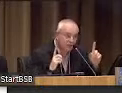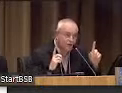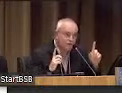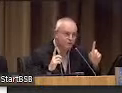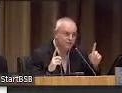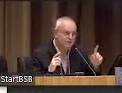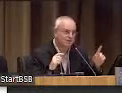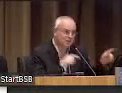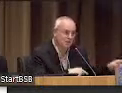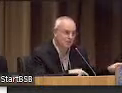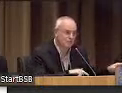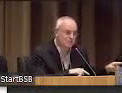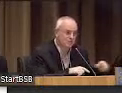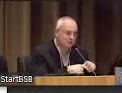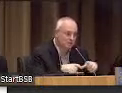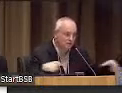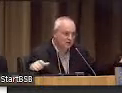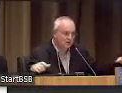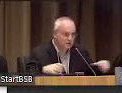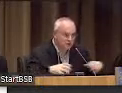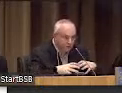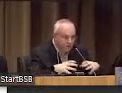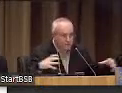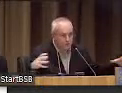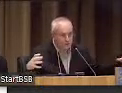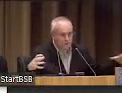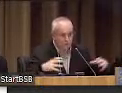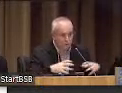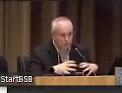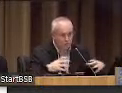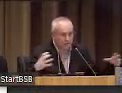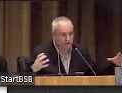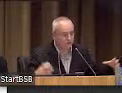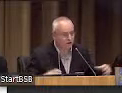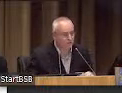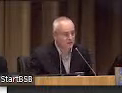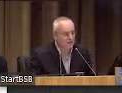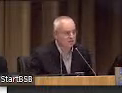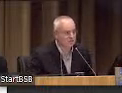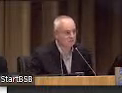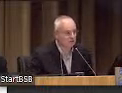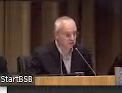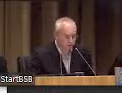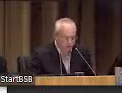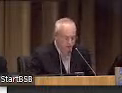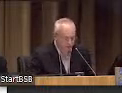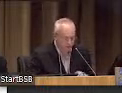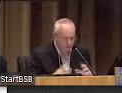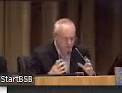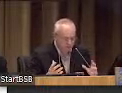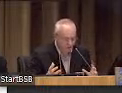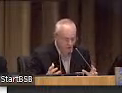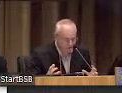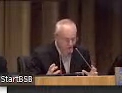to have finance in the Portuguese language with a